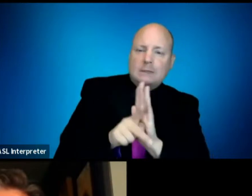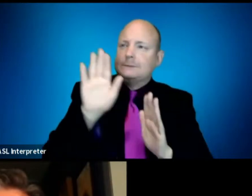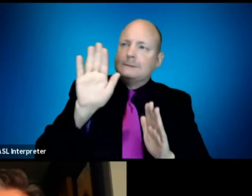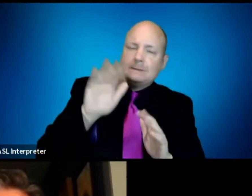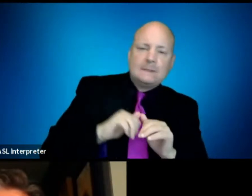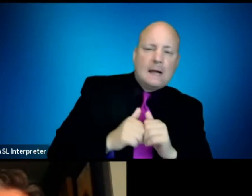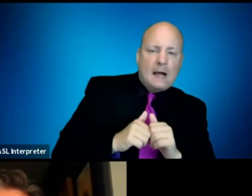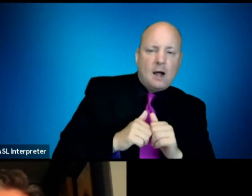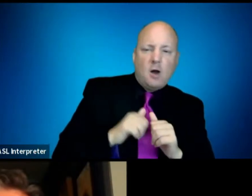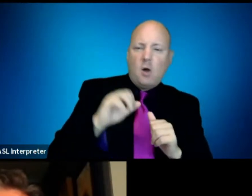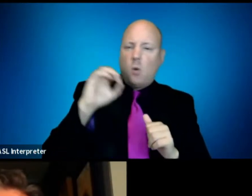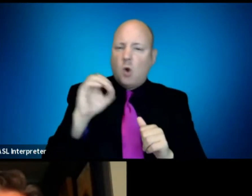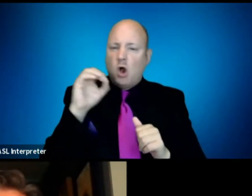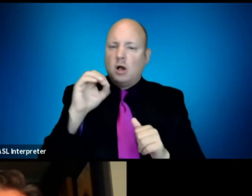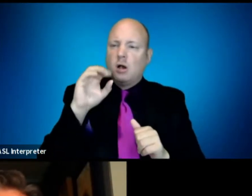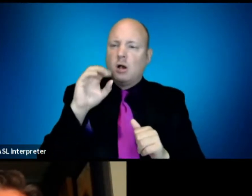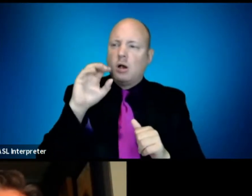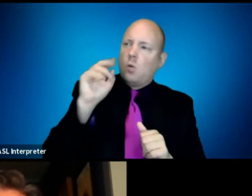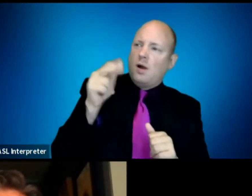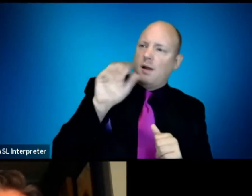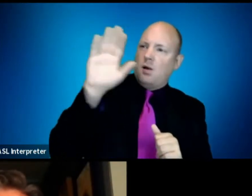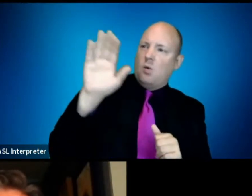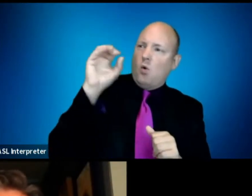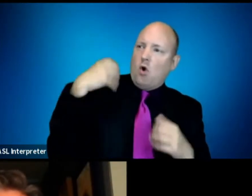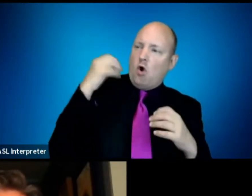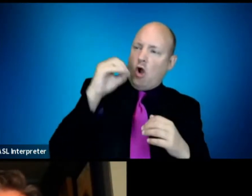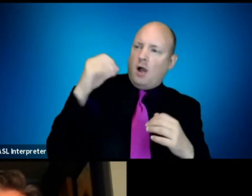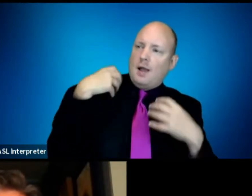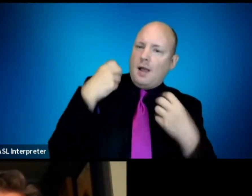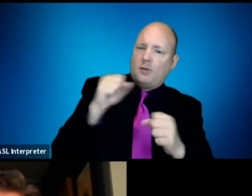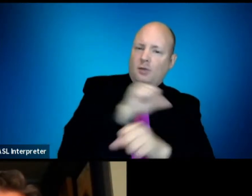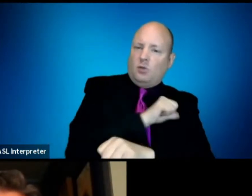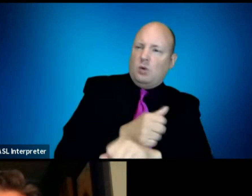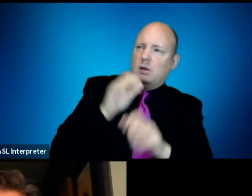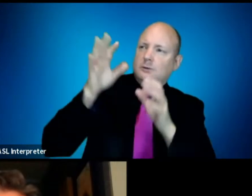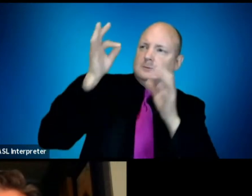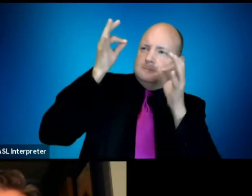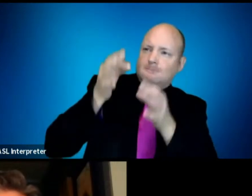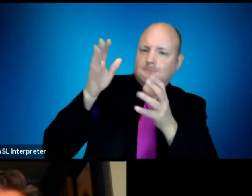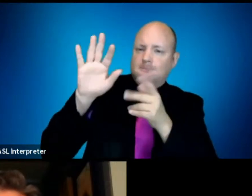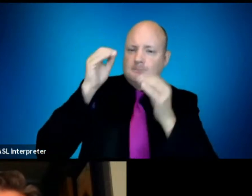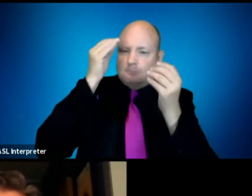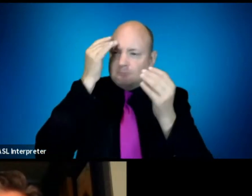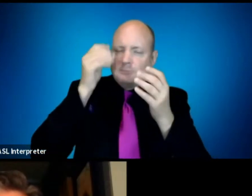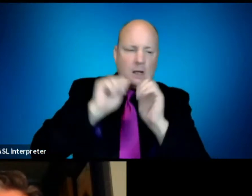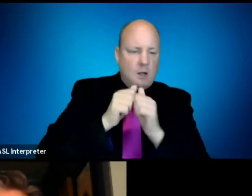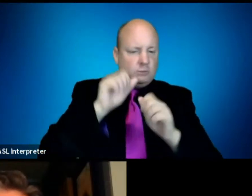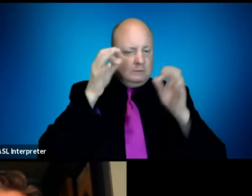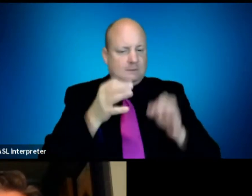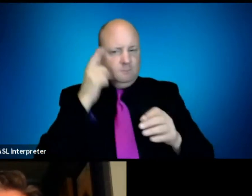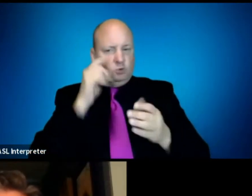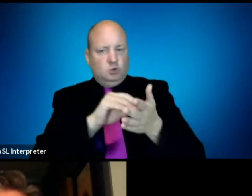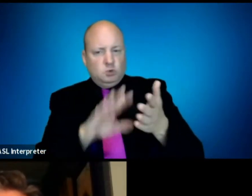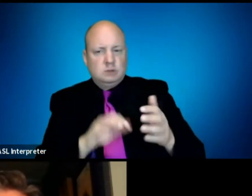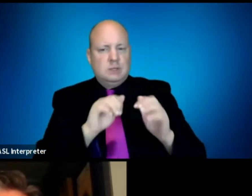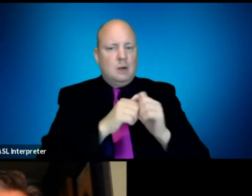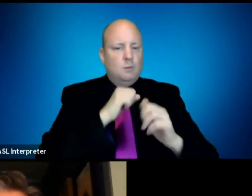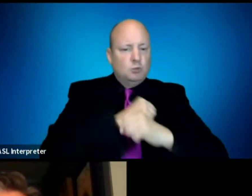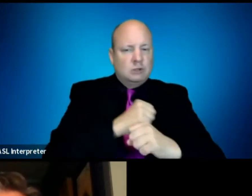that to figure out that balance if OHA doesn't know how many children are actually affected beyond the ones who are isolating because they're